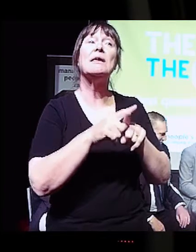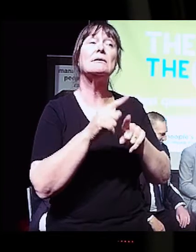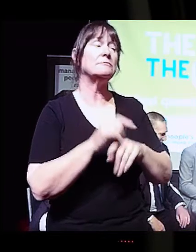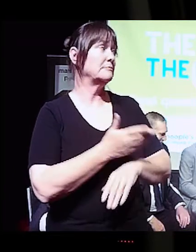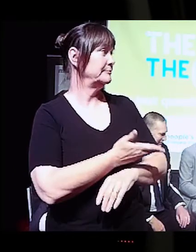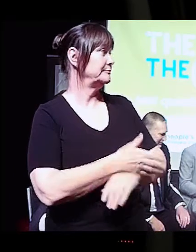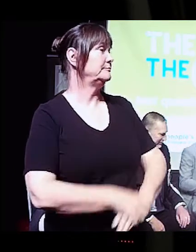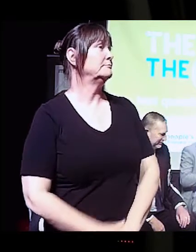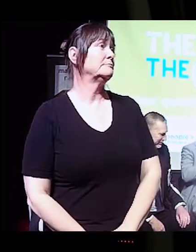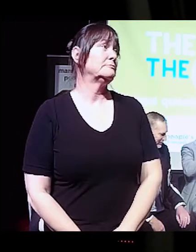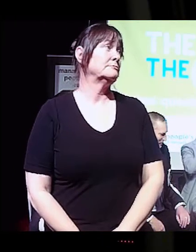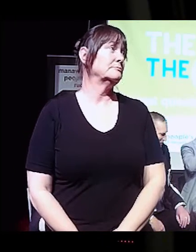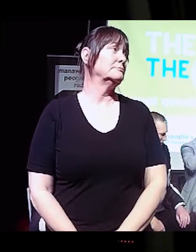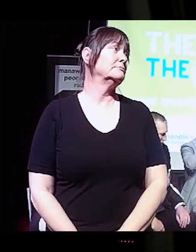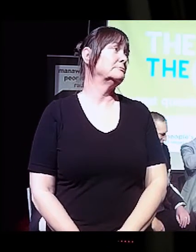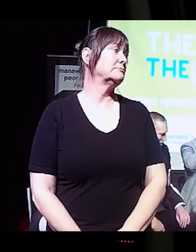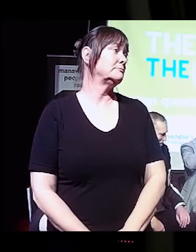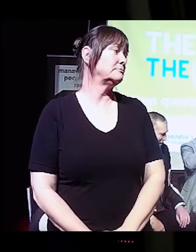Sharon.